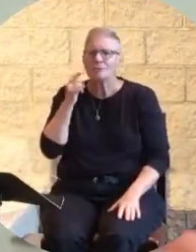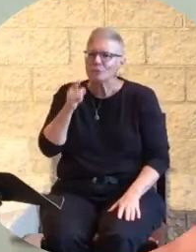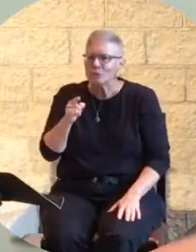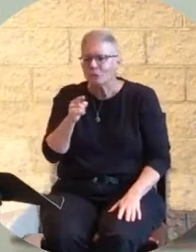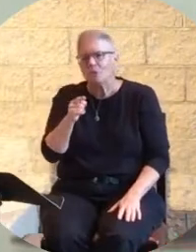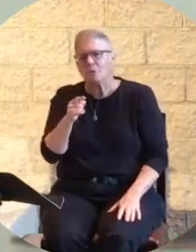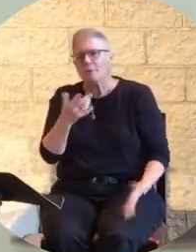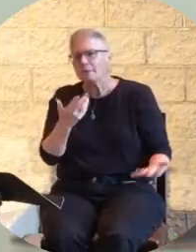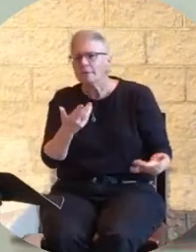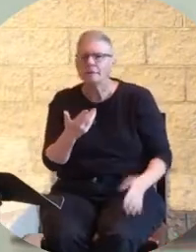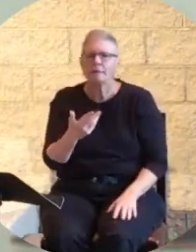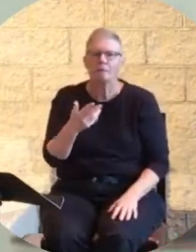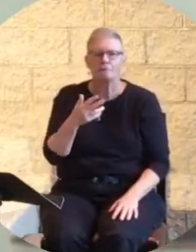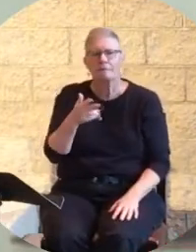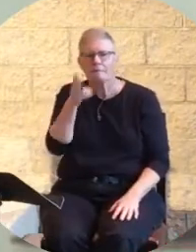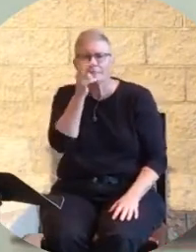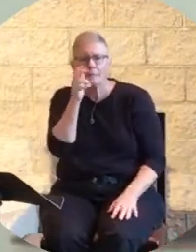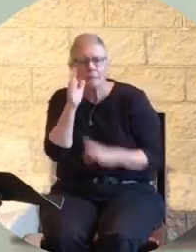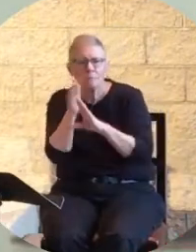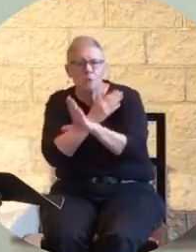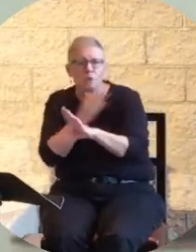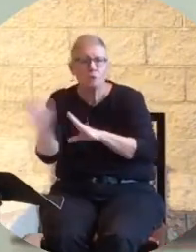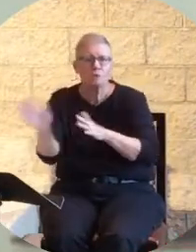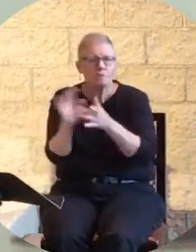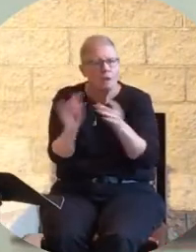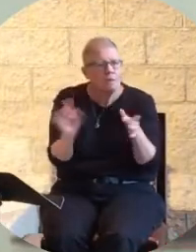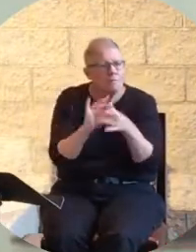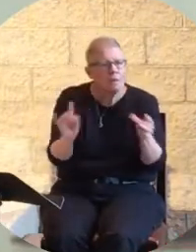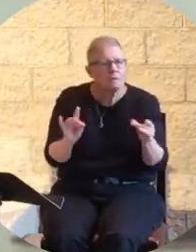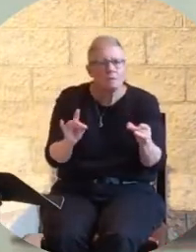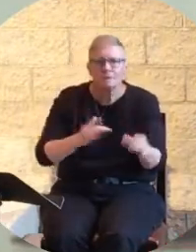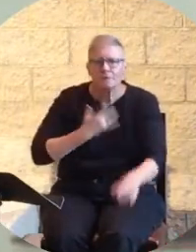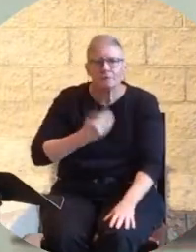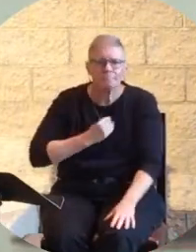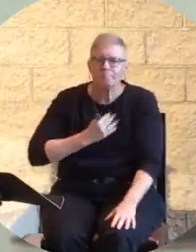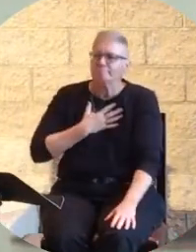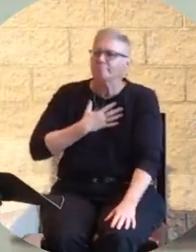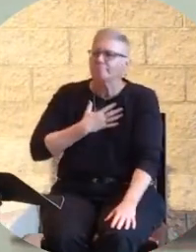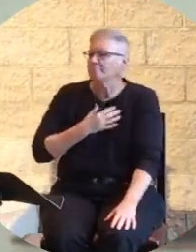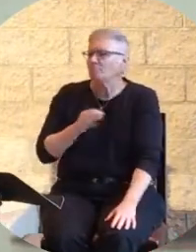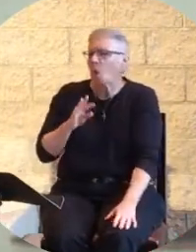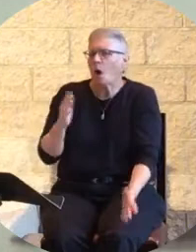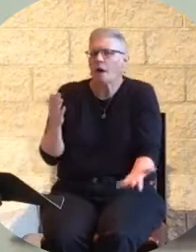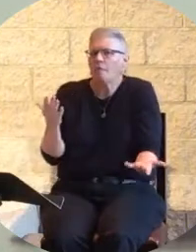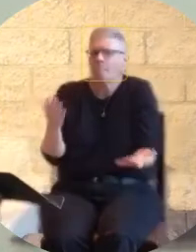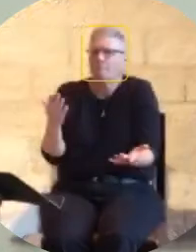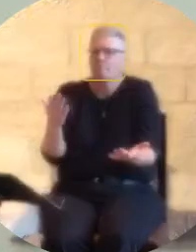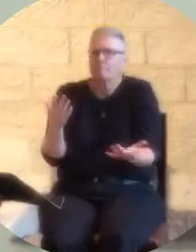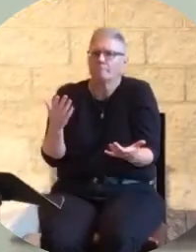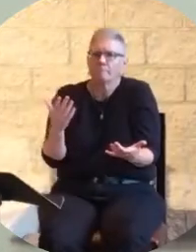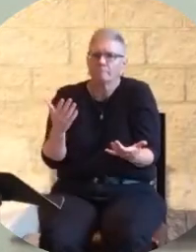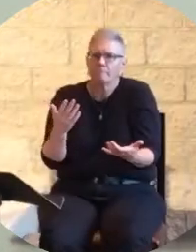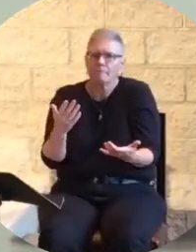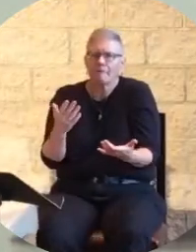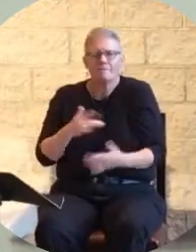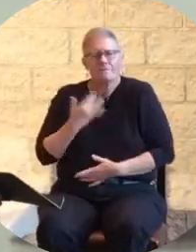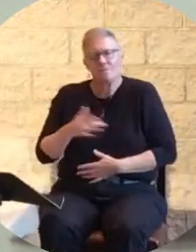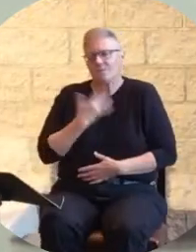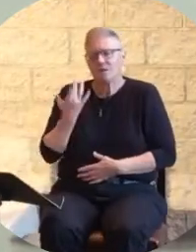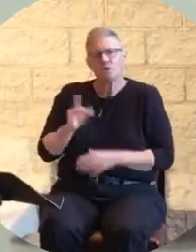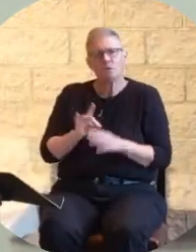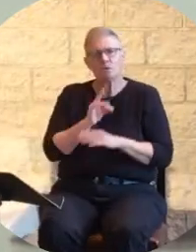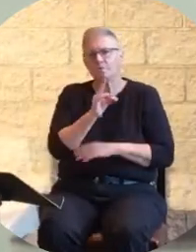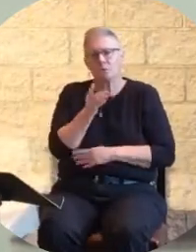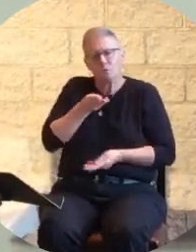phenomenal music, by the powerful message that Reverend Toni shared, or by any of the other ways that you are spiritually fed here at